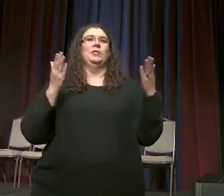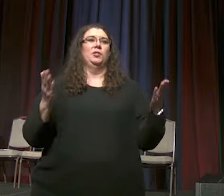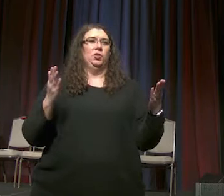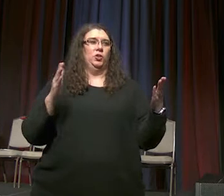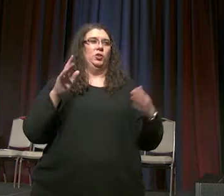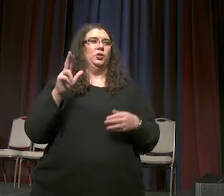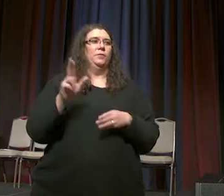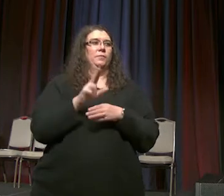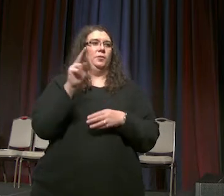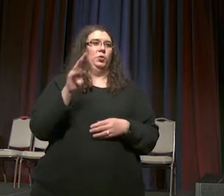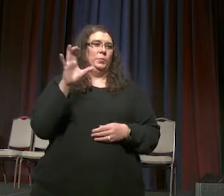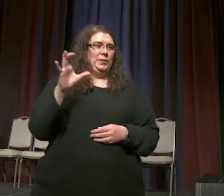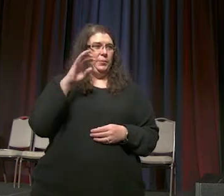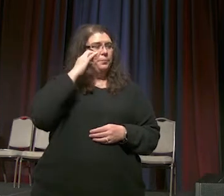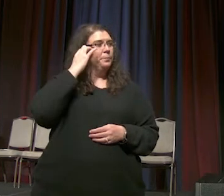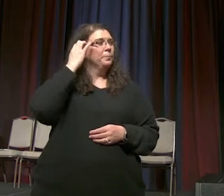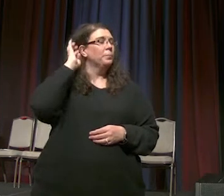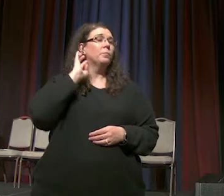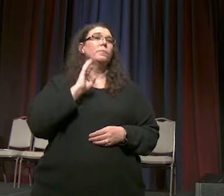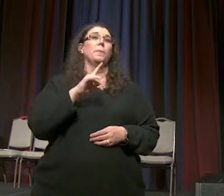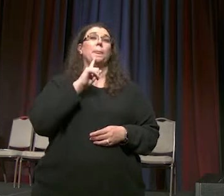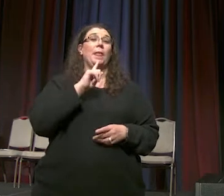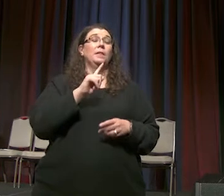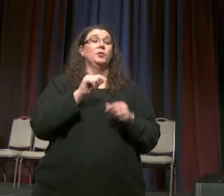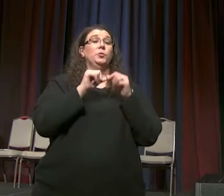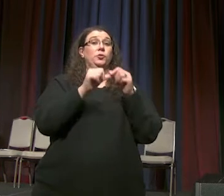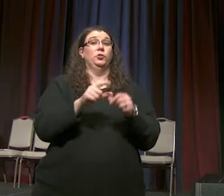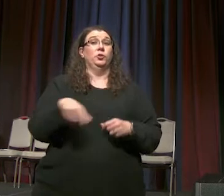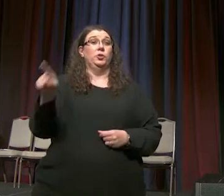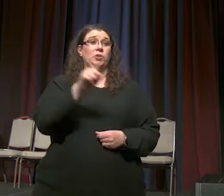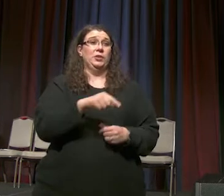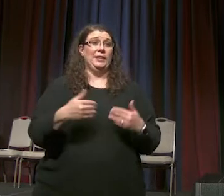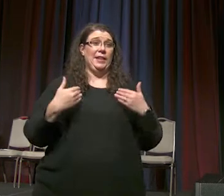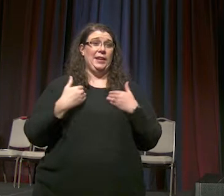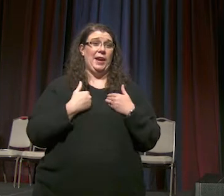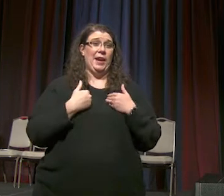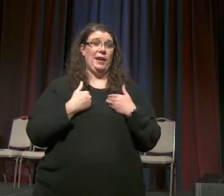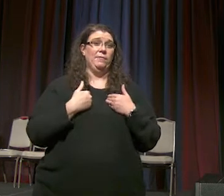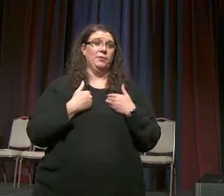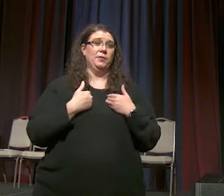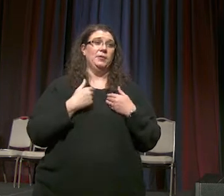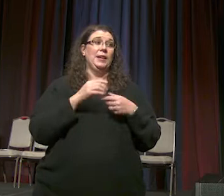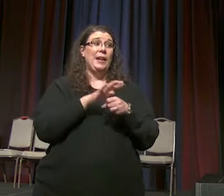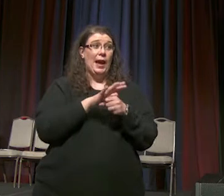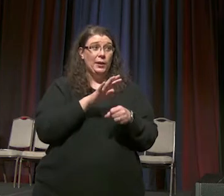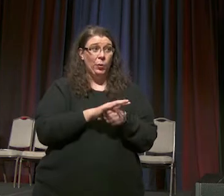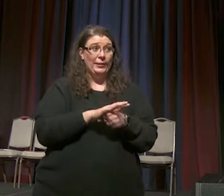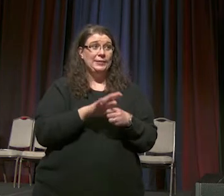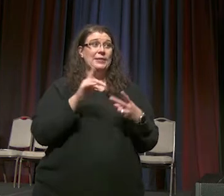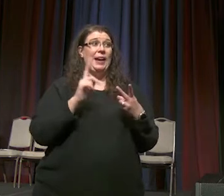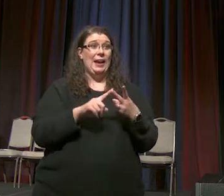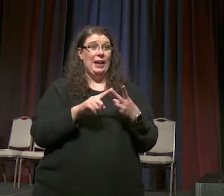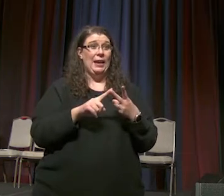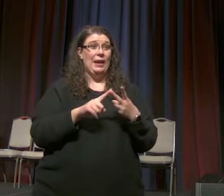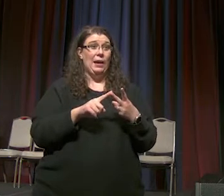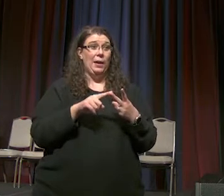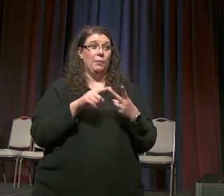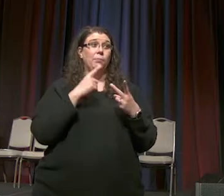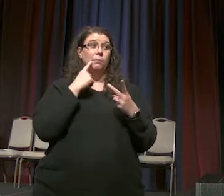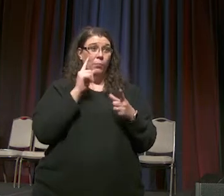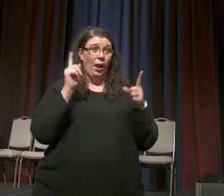United Methodist Church and ensure that they have an adequate and productive